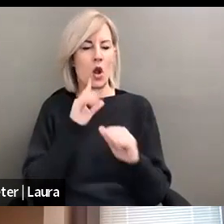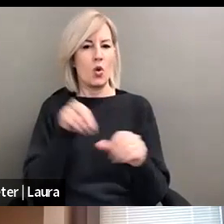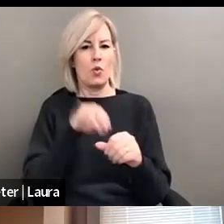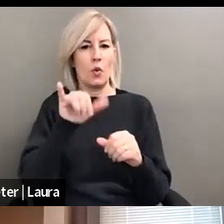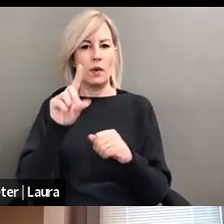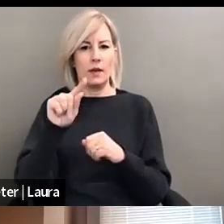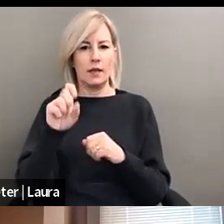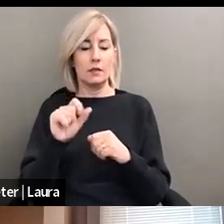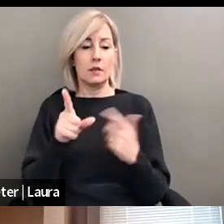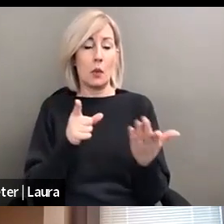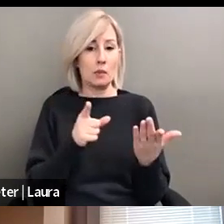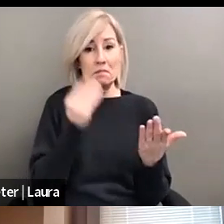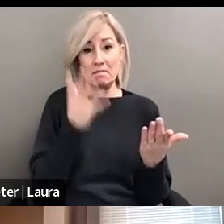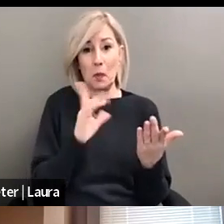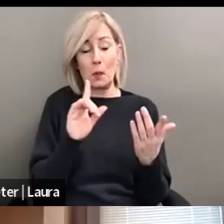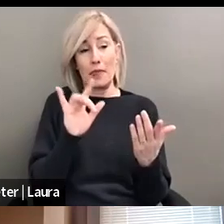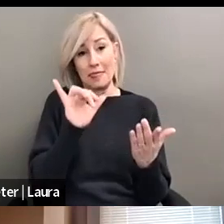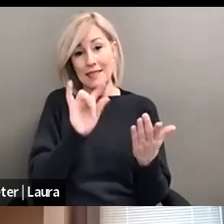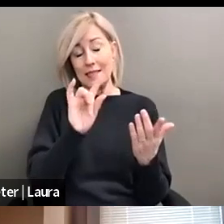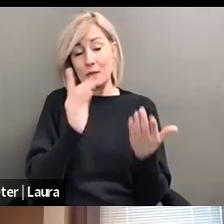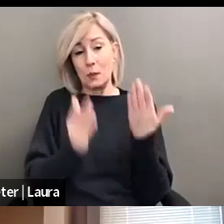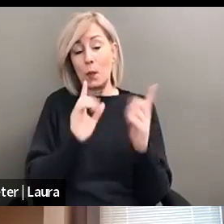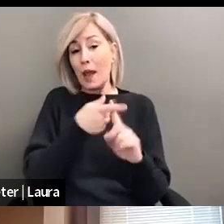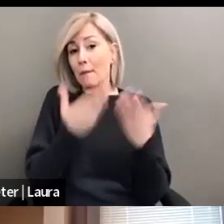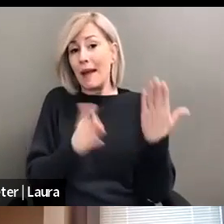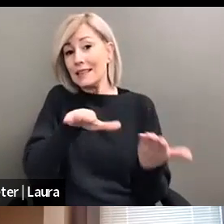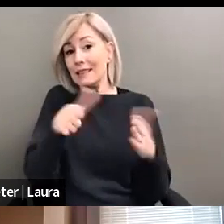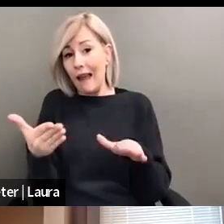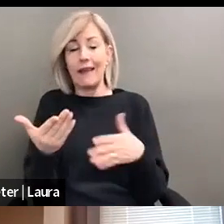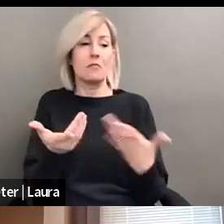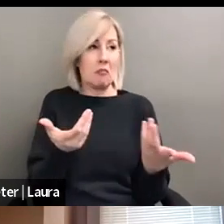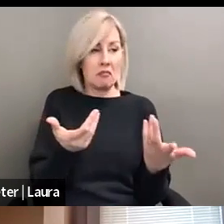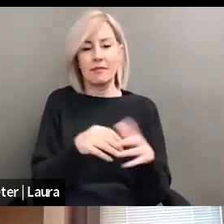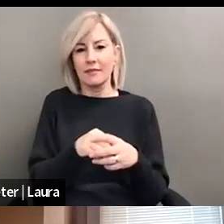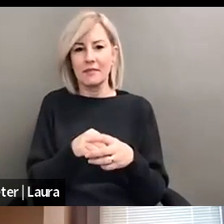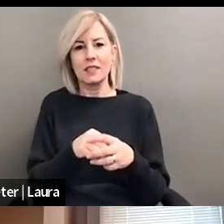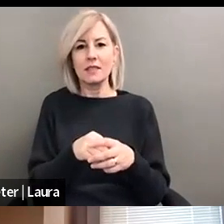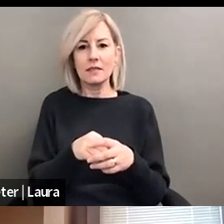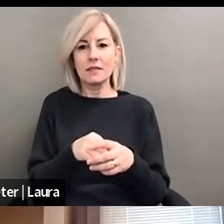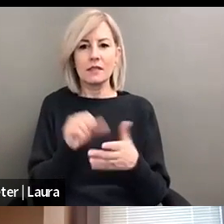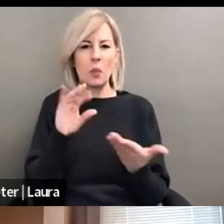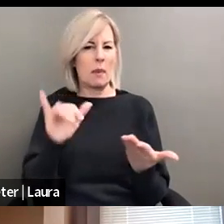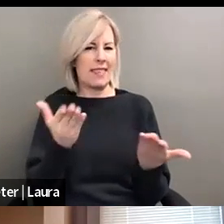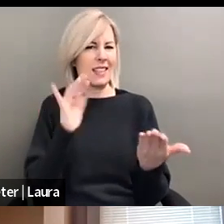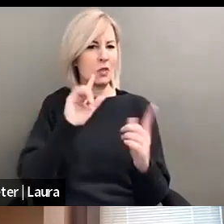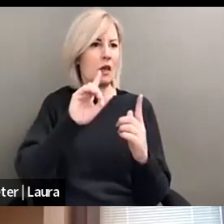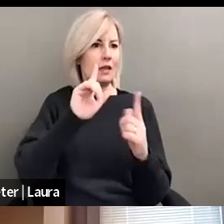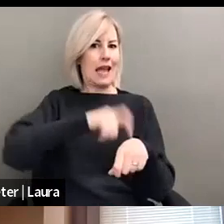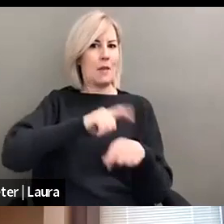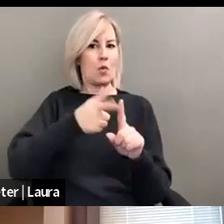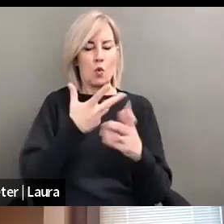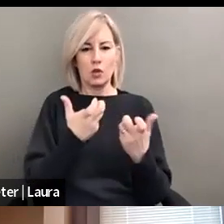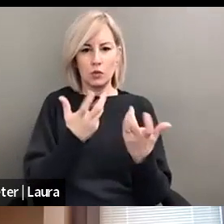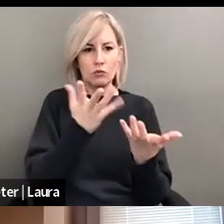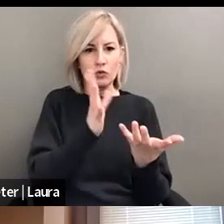this is when it might die, as like you said, and this is when you might want to address your congressperson about. So